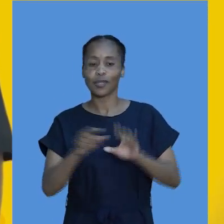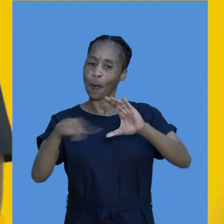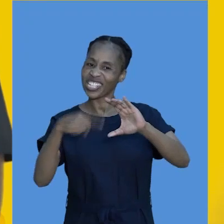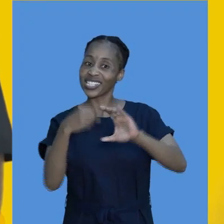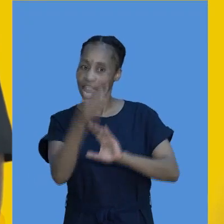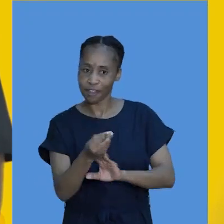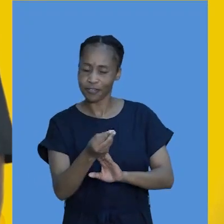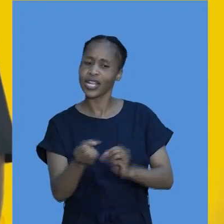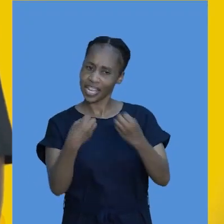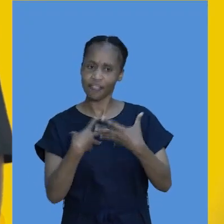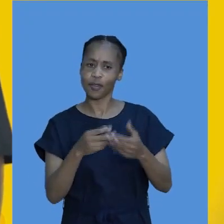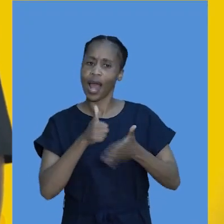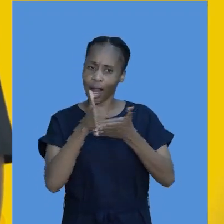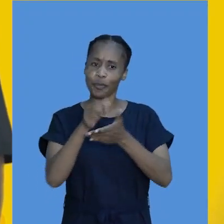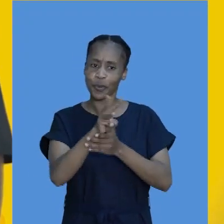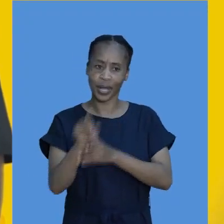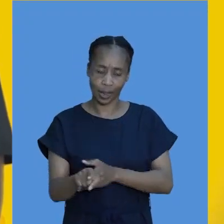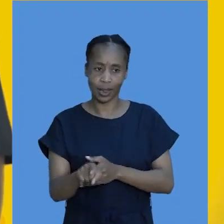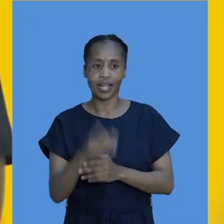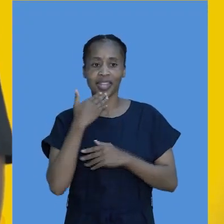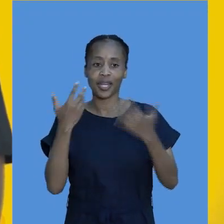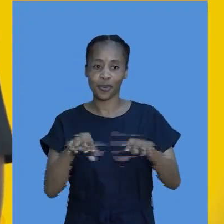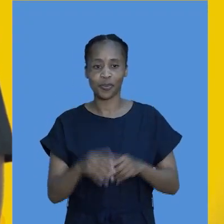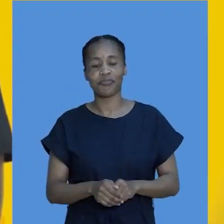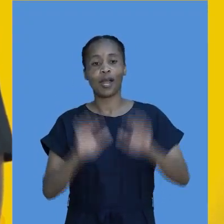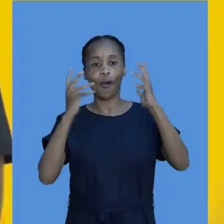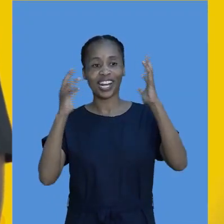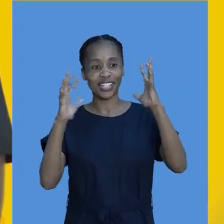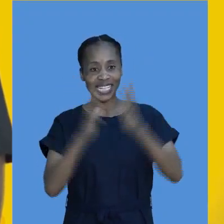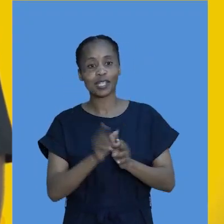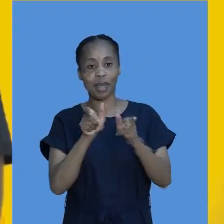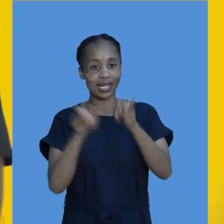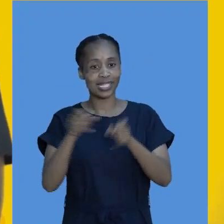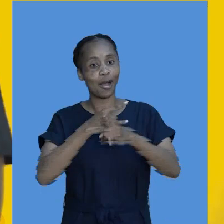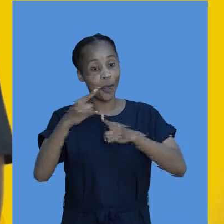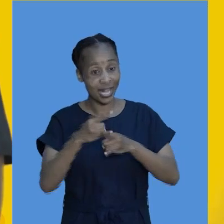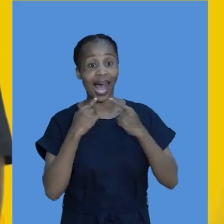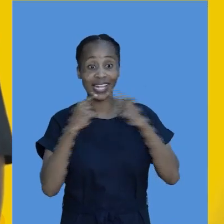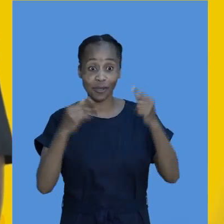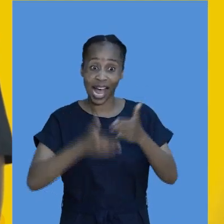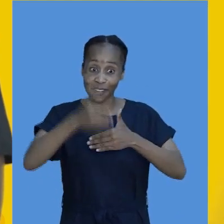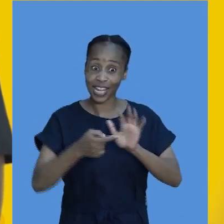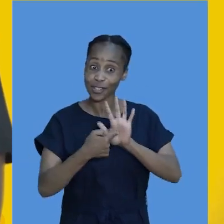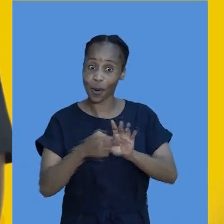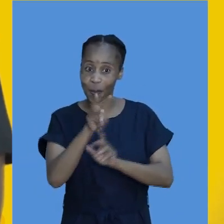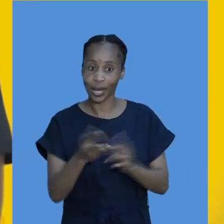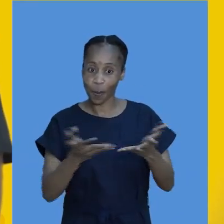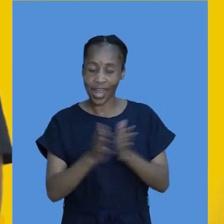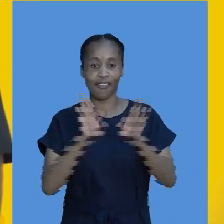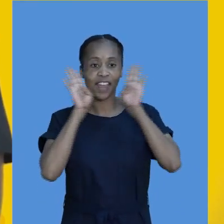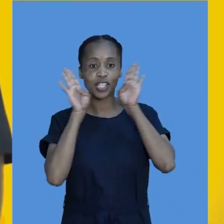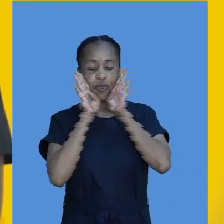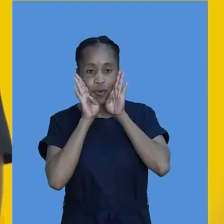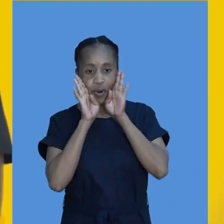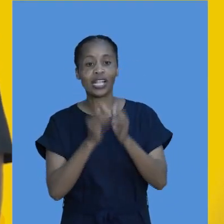as we can. Congratulations to all of the competition winners who will be announced on Facebook after the show. For our